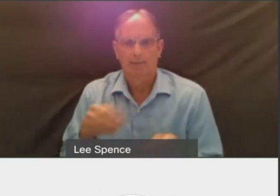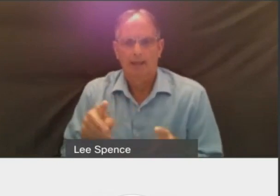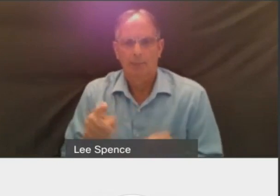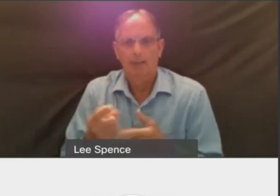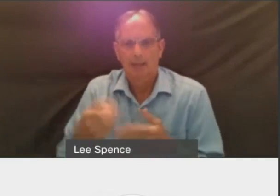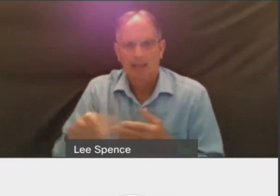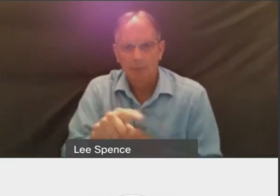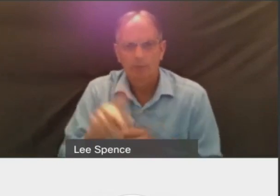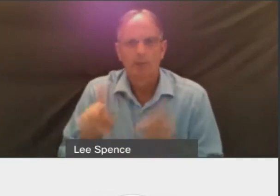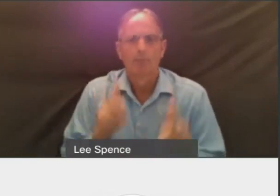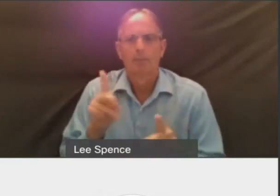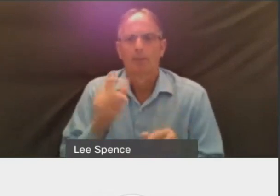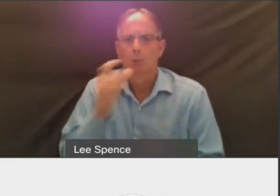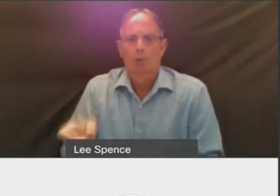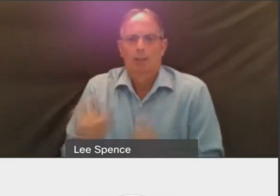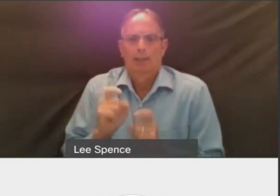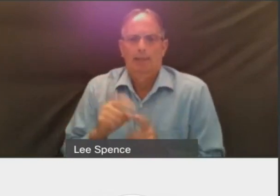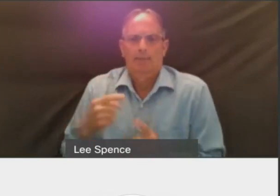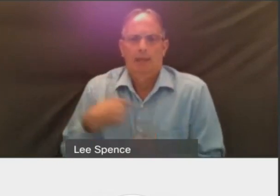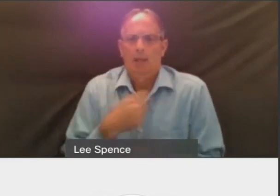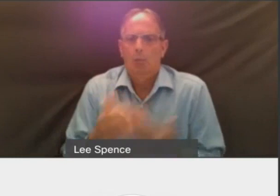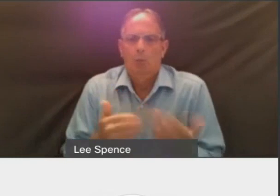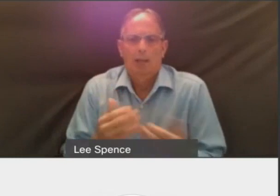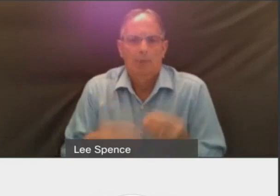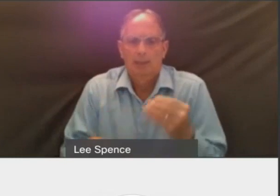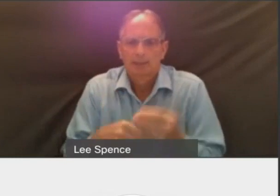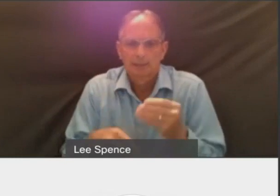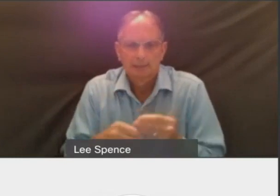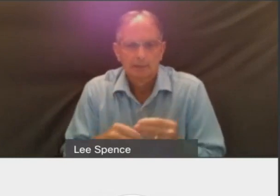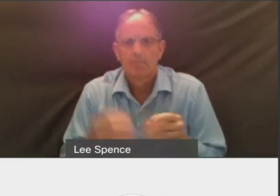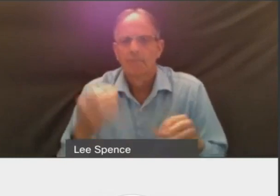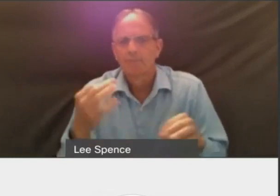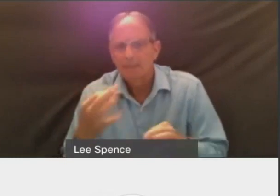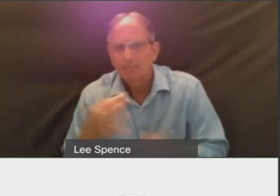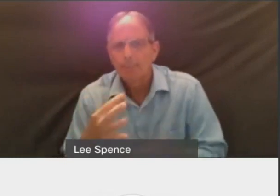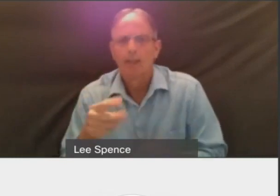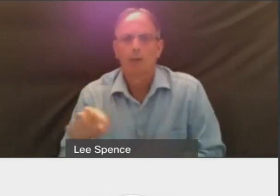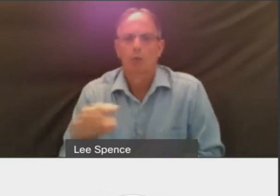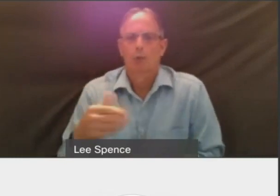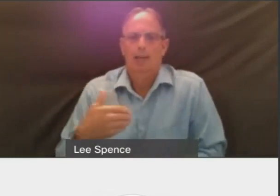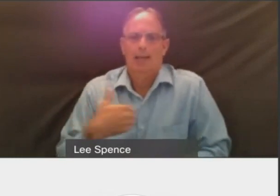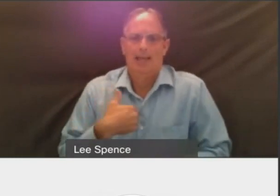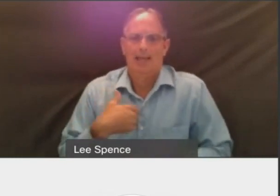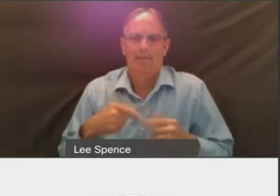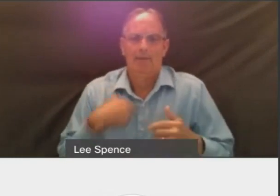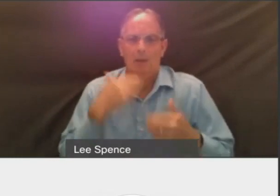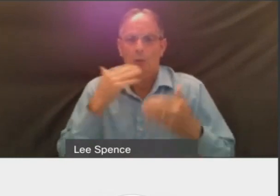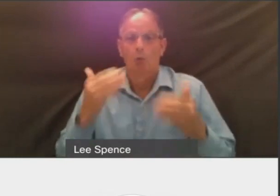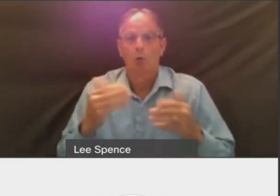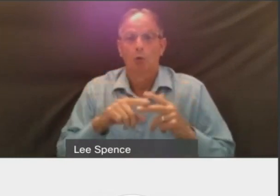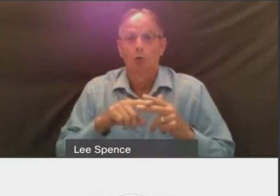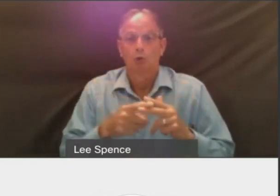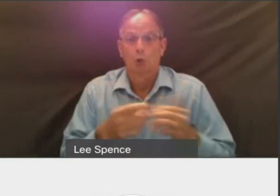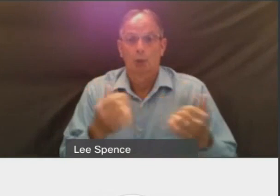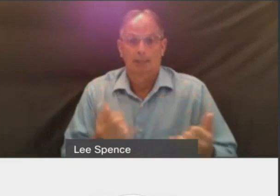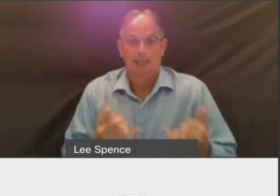for people to give us whatever additional input you might have. So I will start today, as